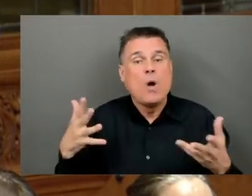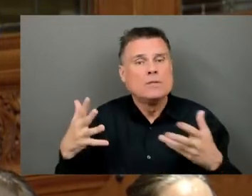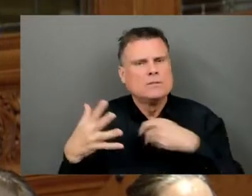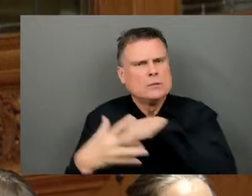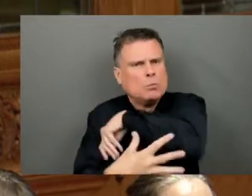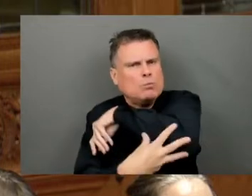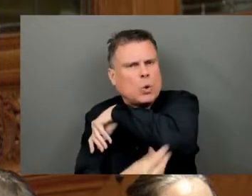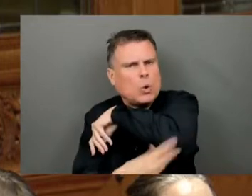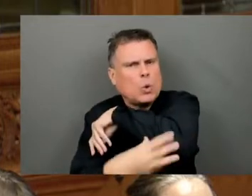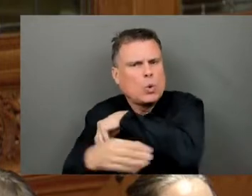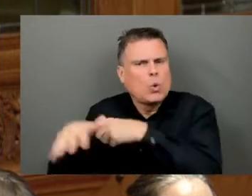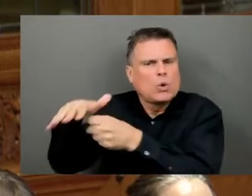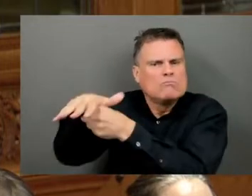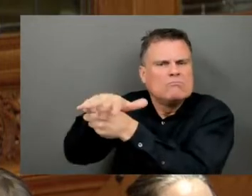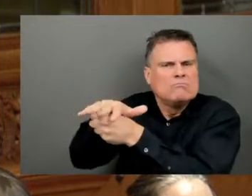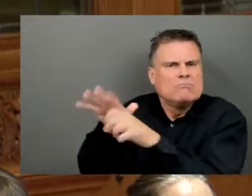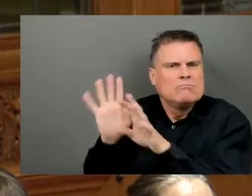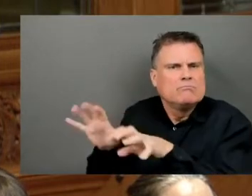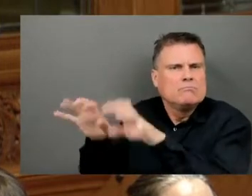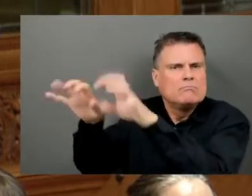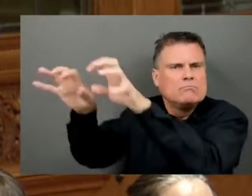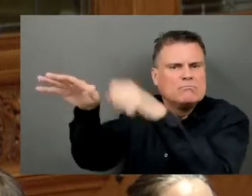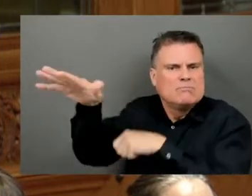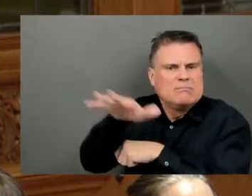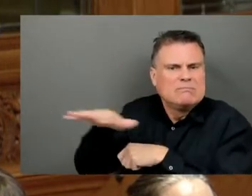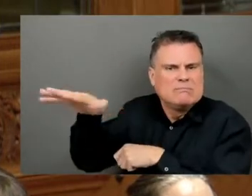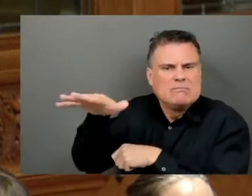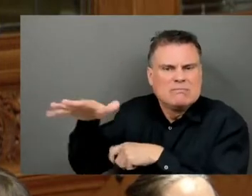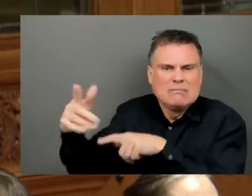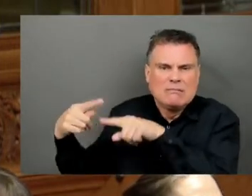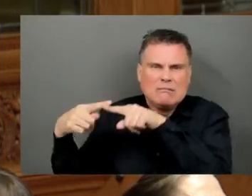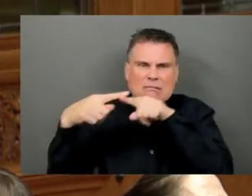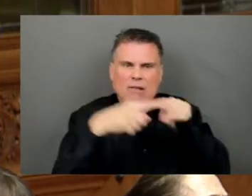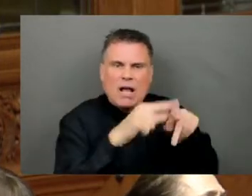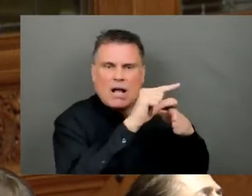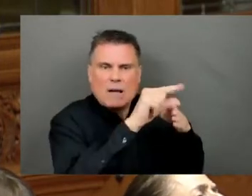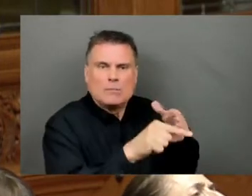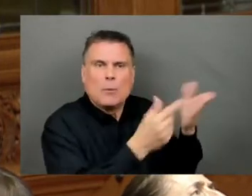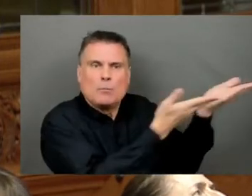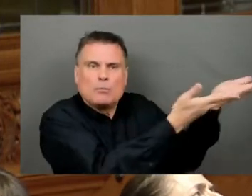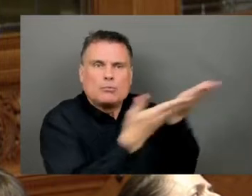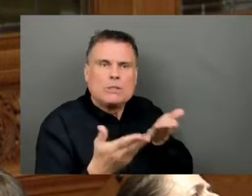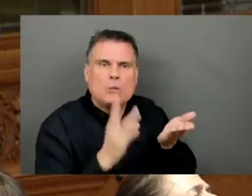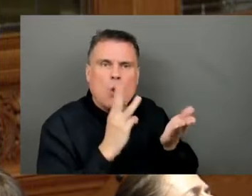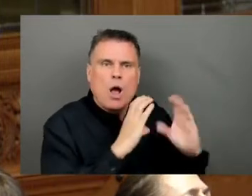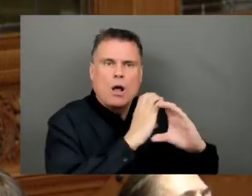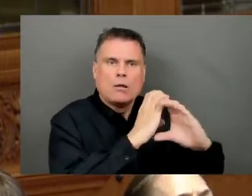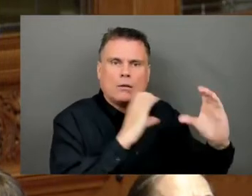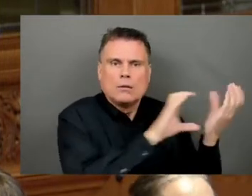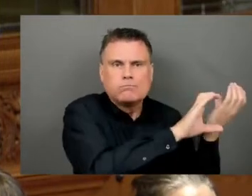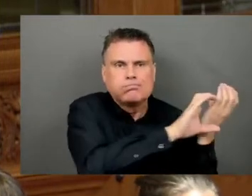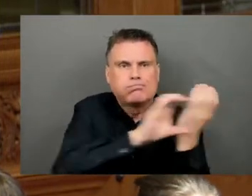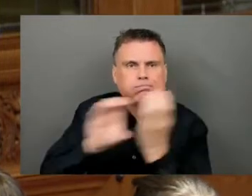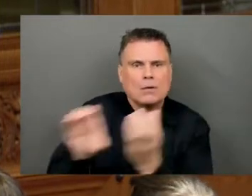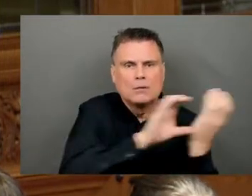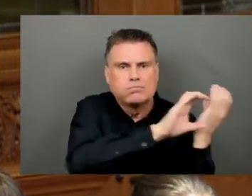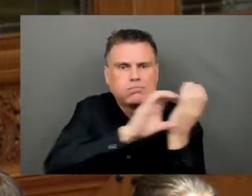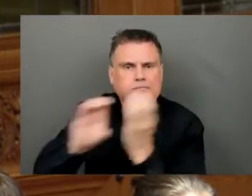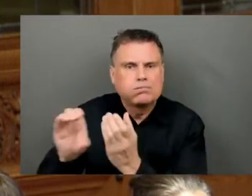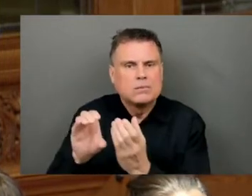deliveries or private water cartels selling them water. This is a nightmare on so many levels.